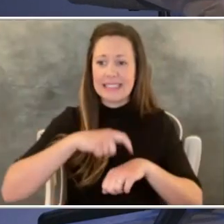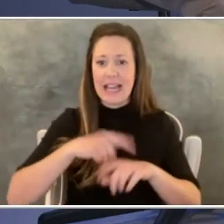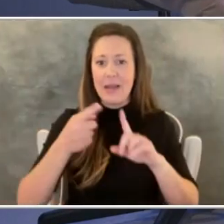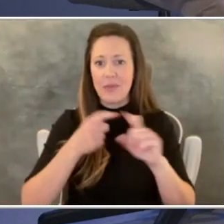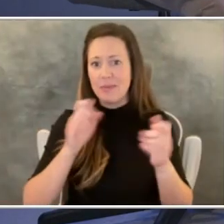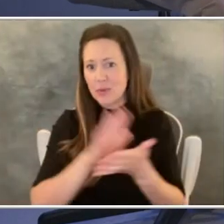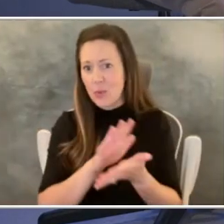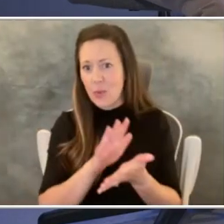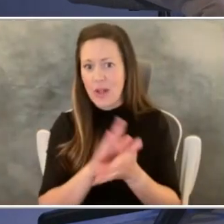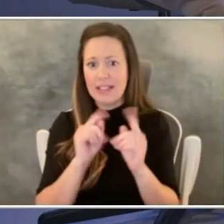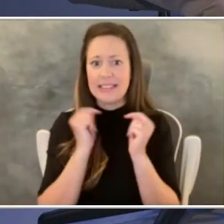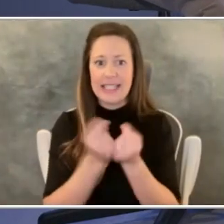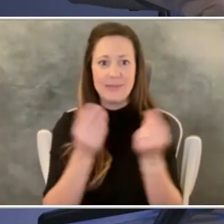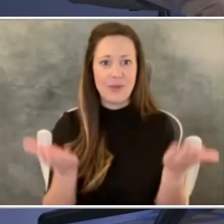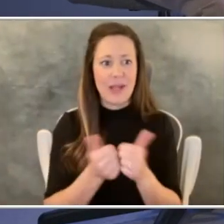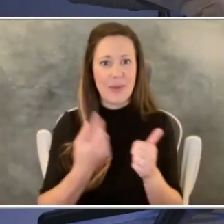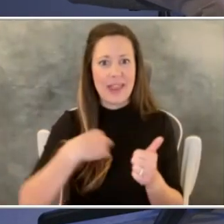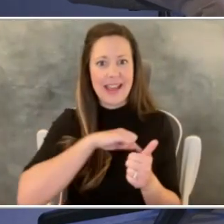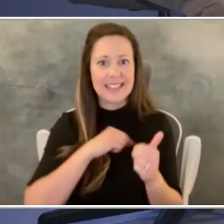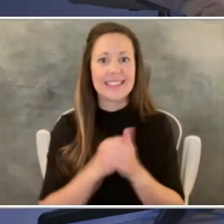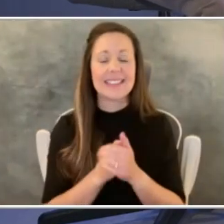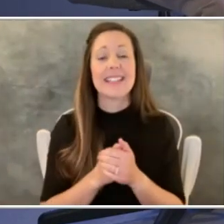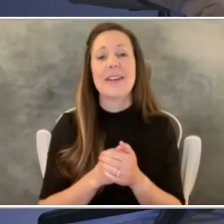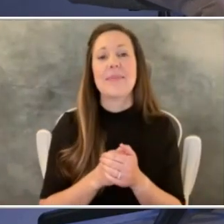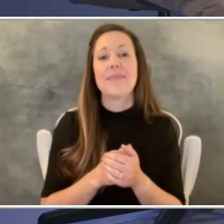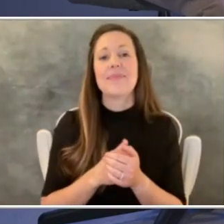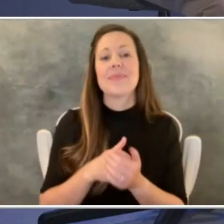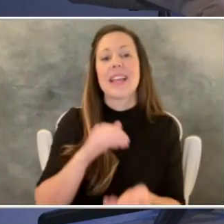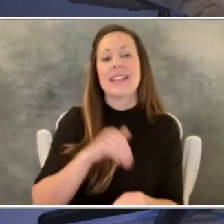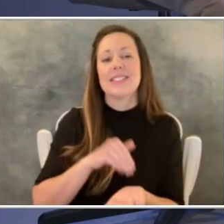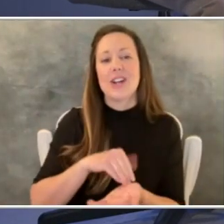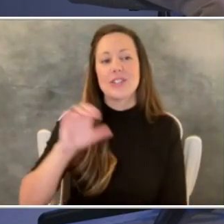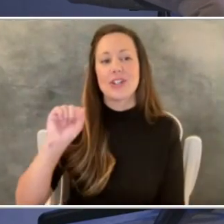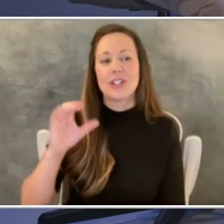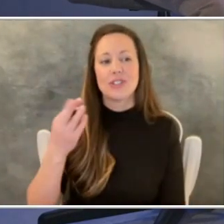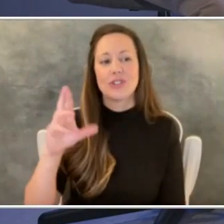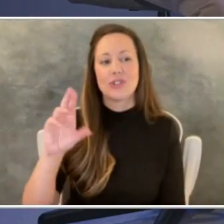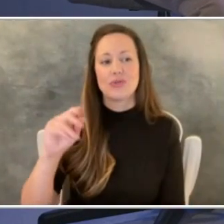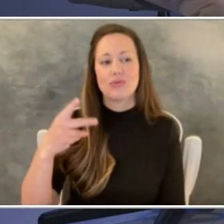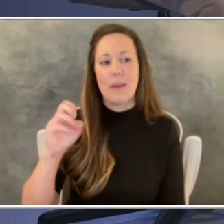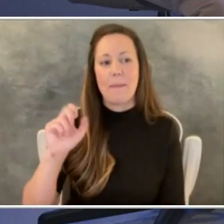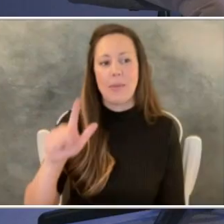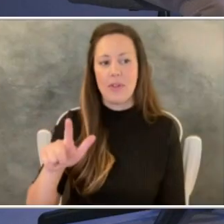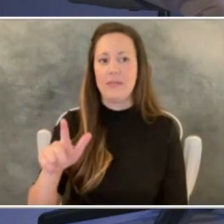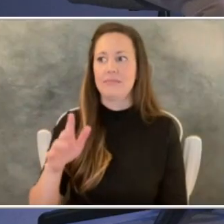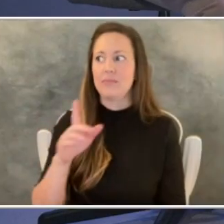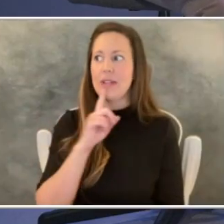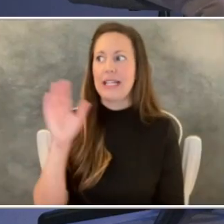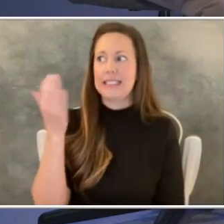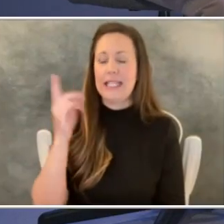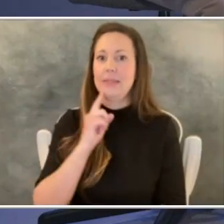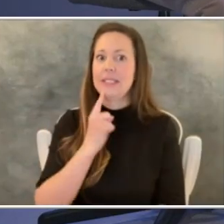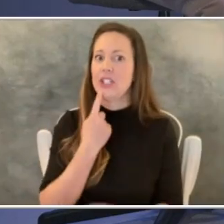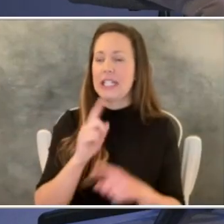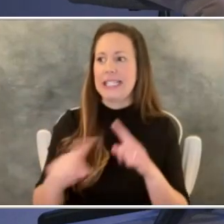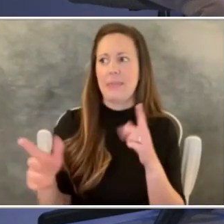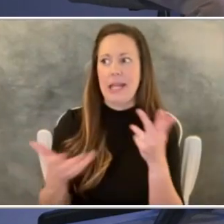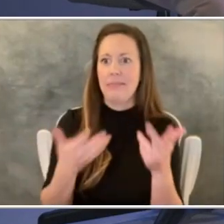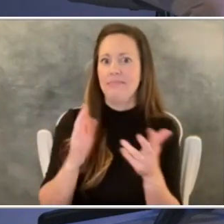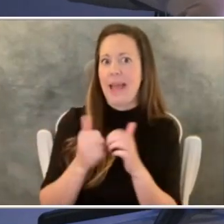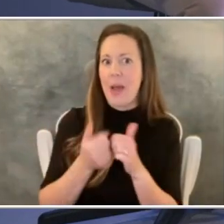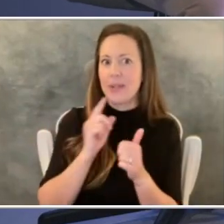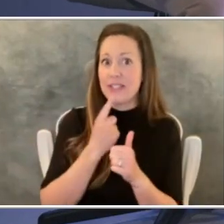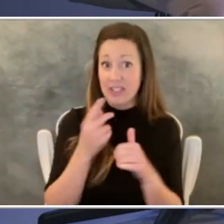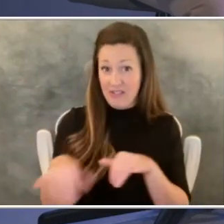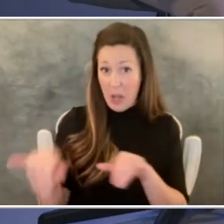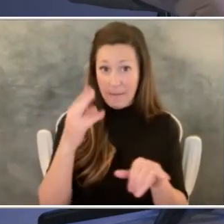us. Dr. Schruppel, I want to start with you. It sounds serious, but how serious was Gabe's injury? And how common is it to see it in a